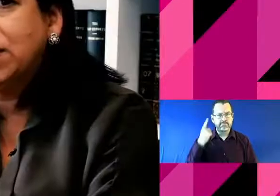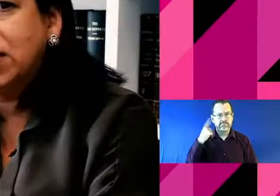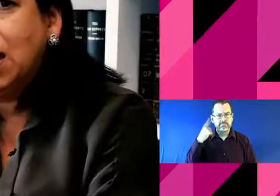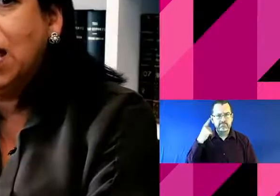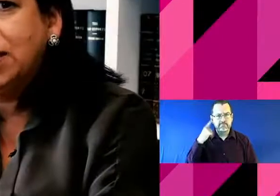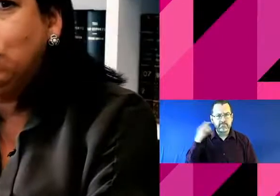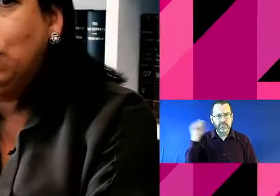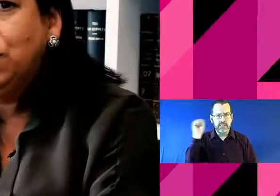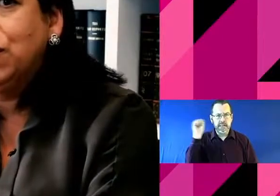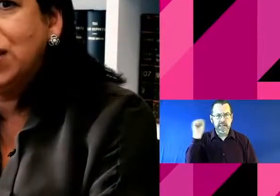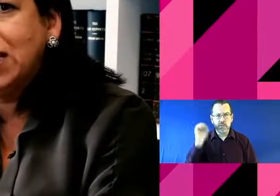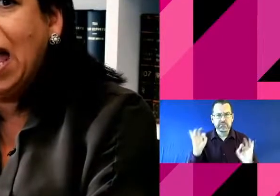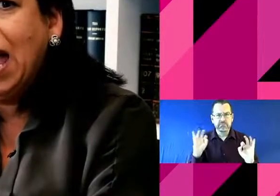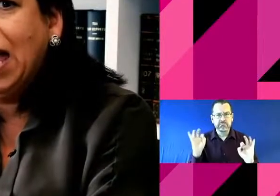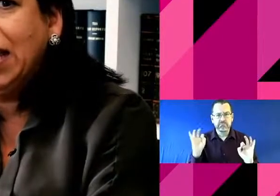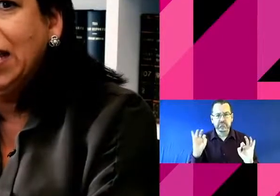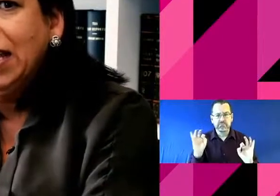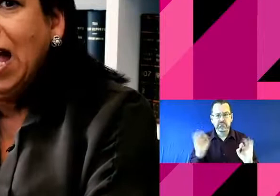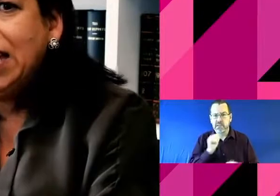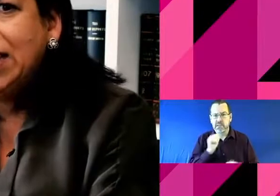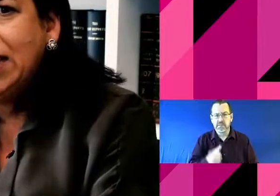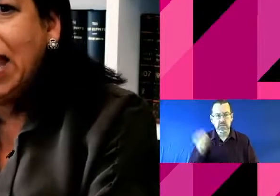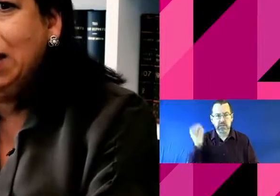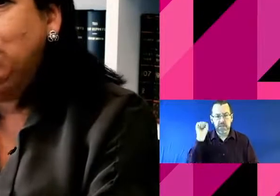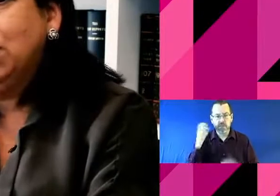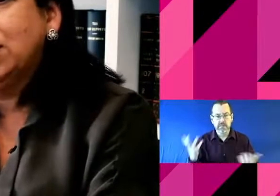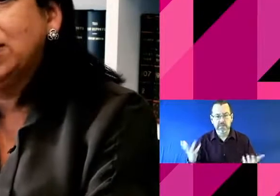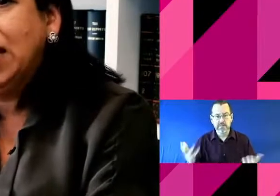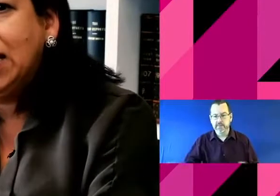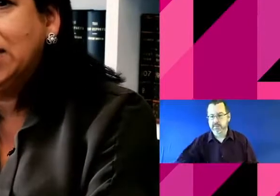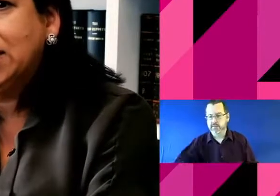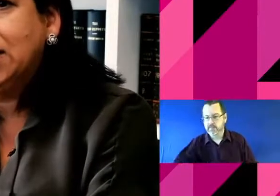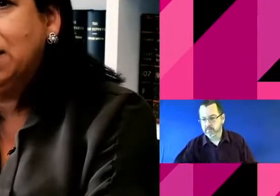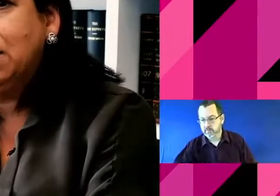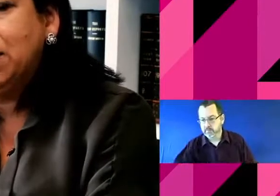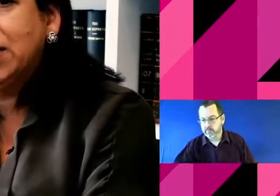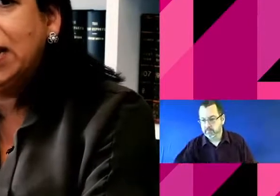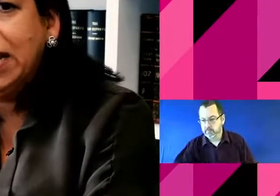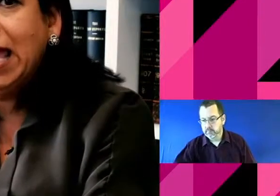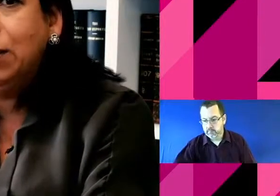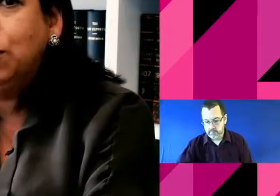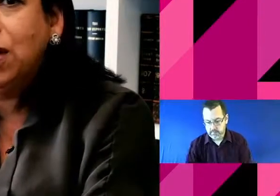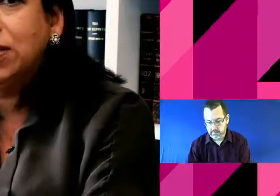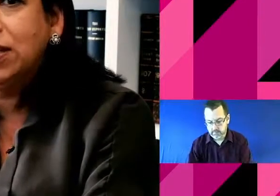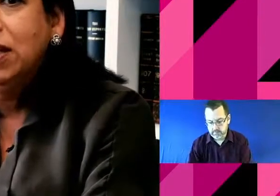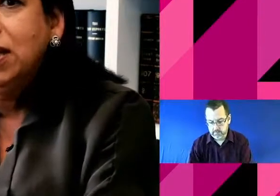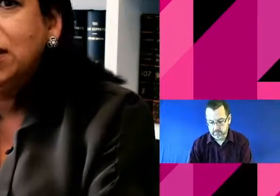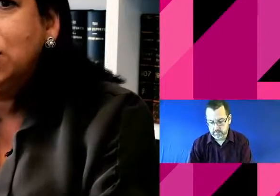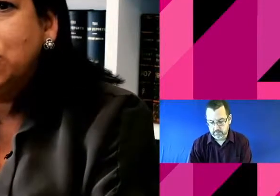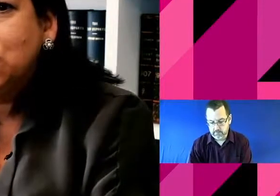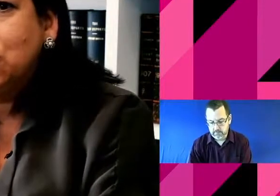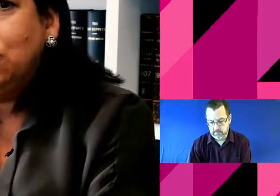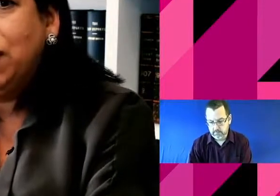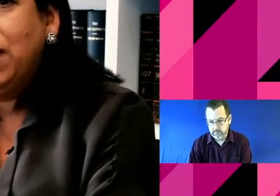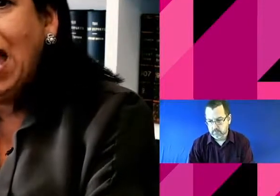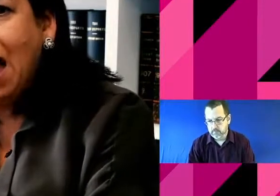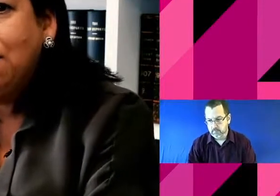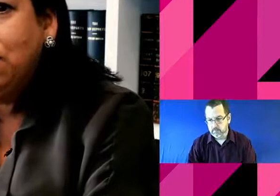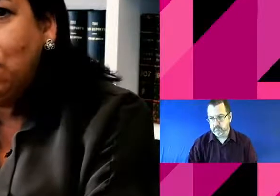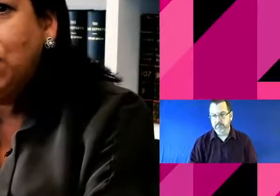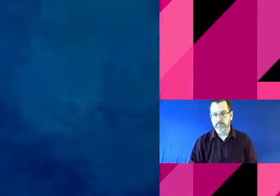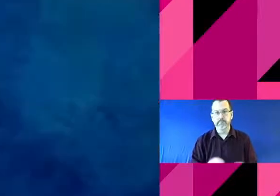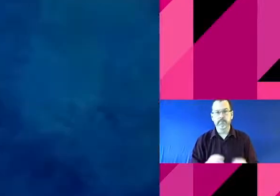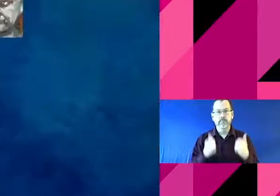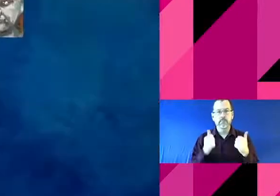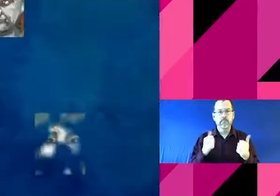vulnerable members of society want to say has enabled us to listen to them and has enabled us to ensure that they